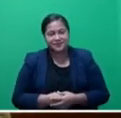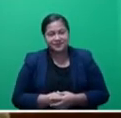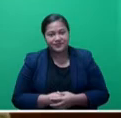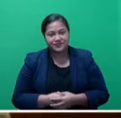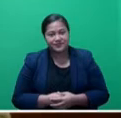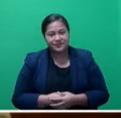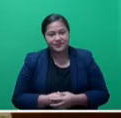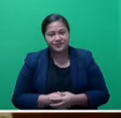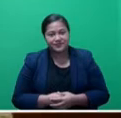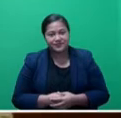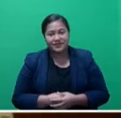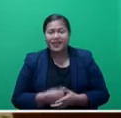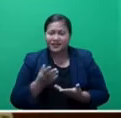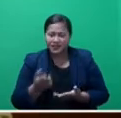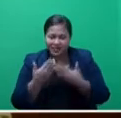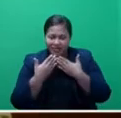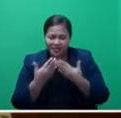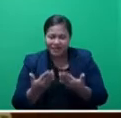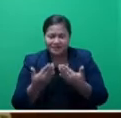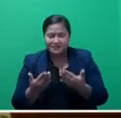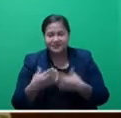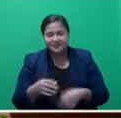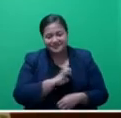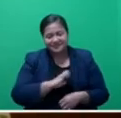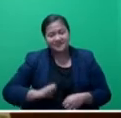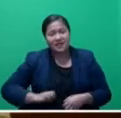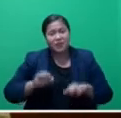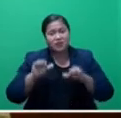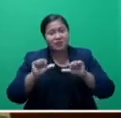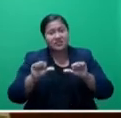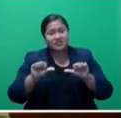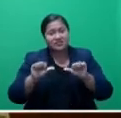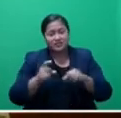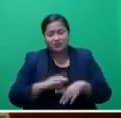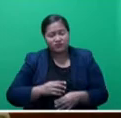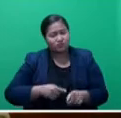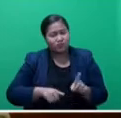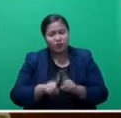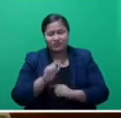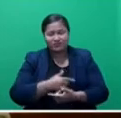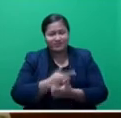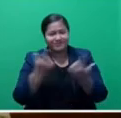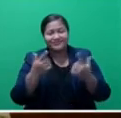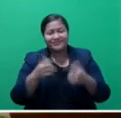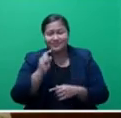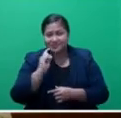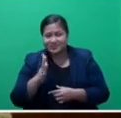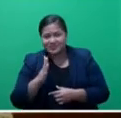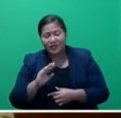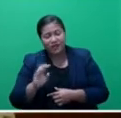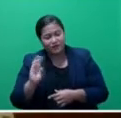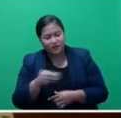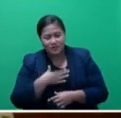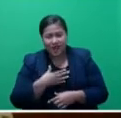In doing so, let me thank His Excellency, President of Fiji, for his most gracious address from my gracious heart,